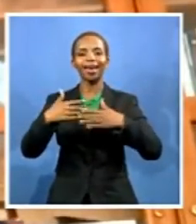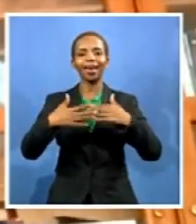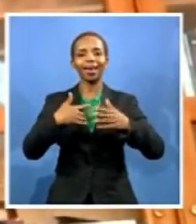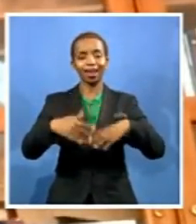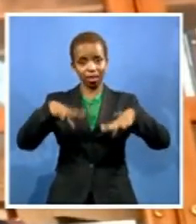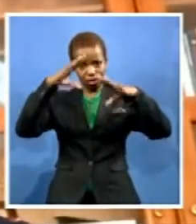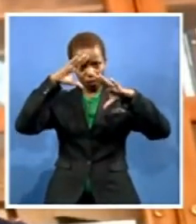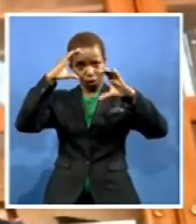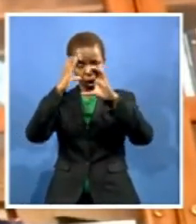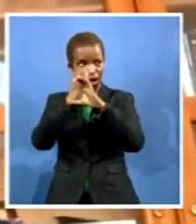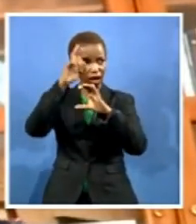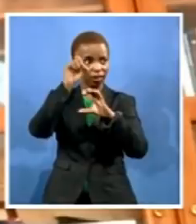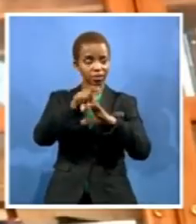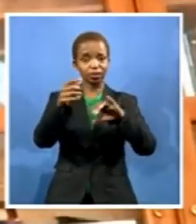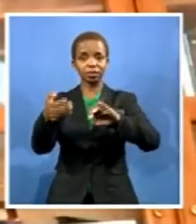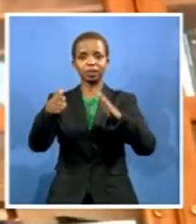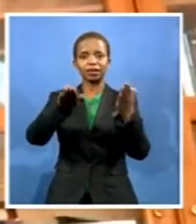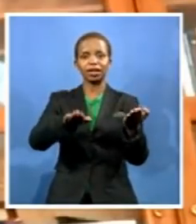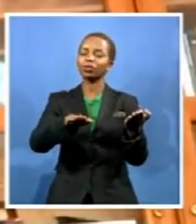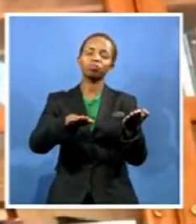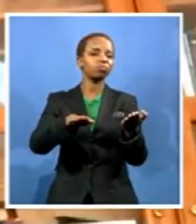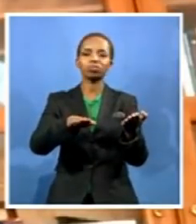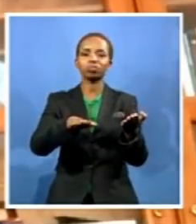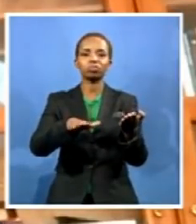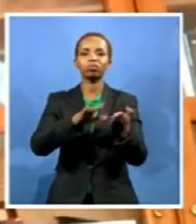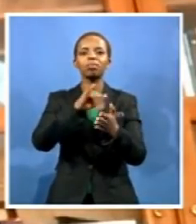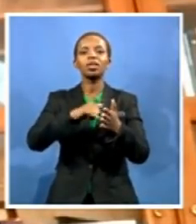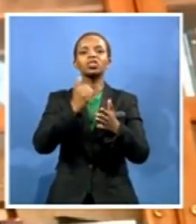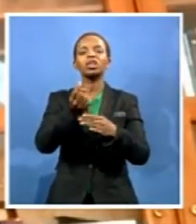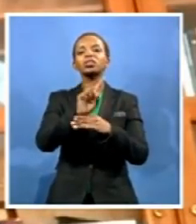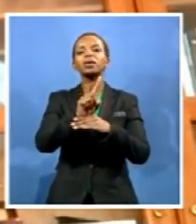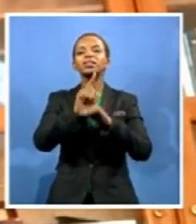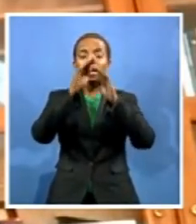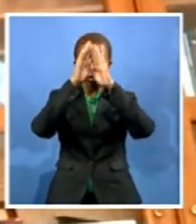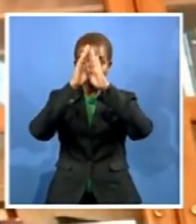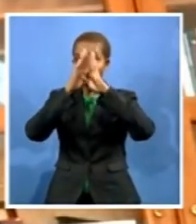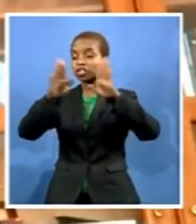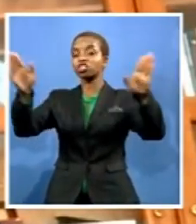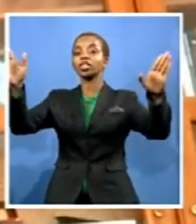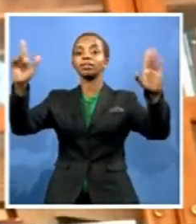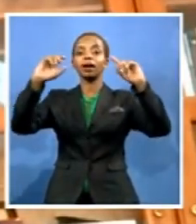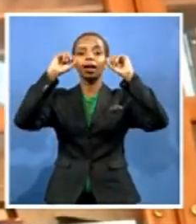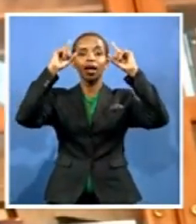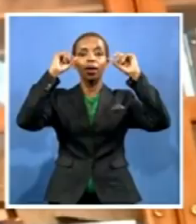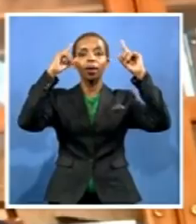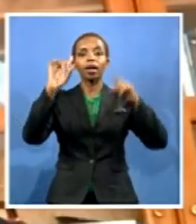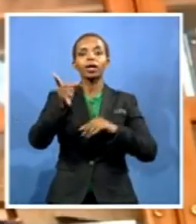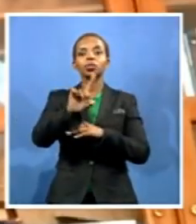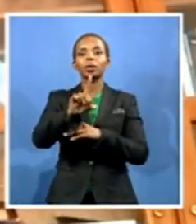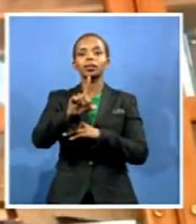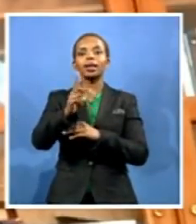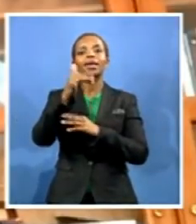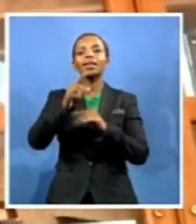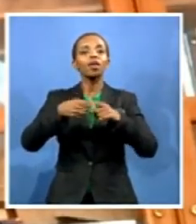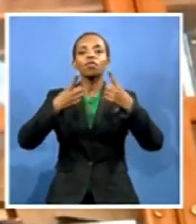a general awareness that if we don't manage to reduce the numbers of cases, that